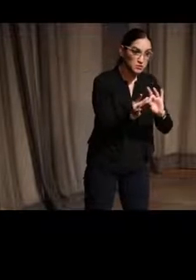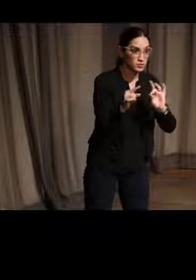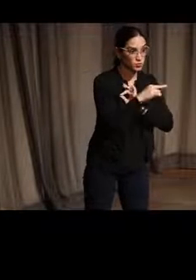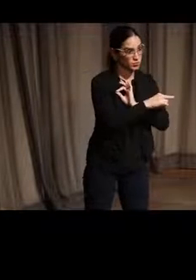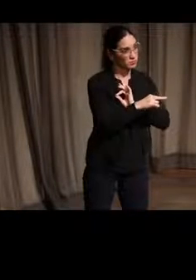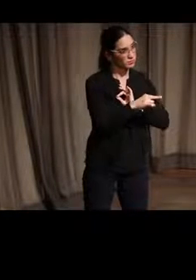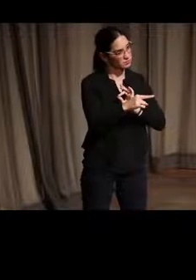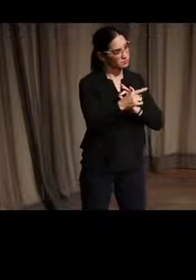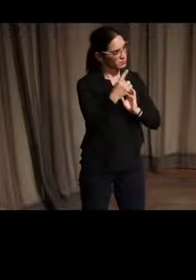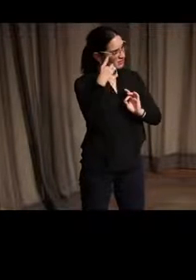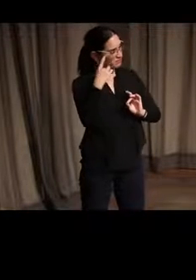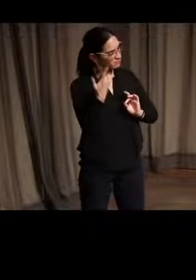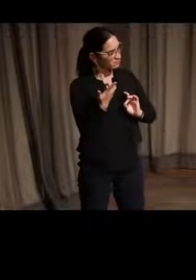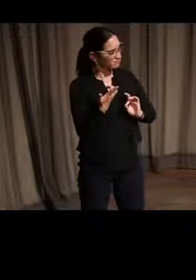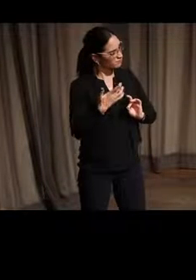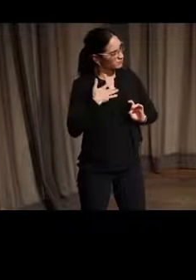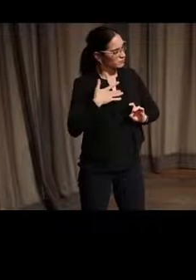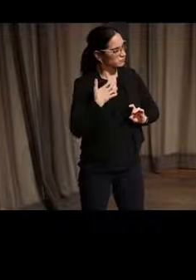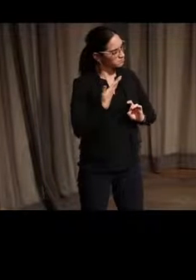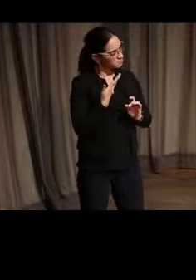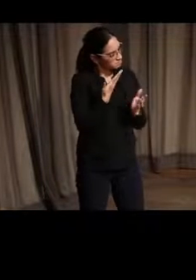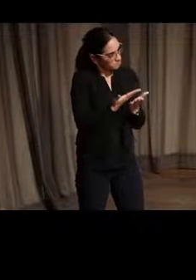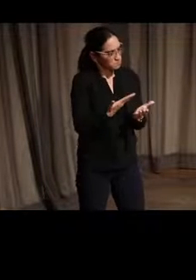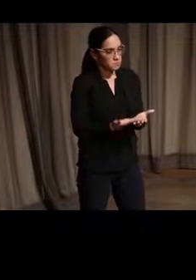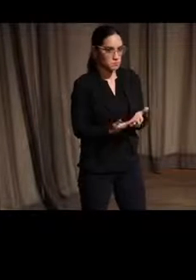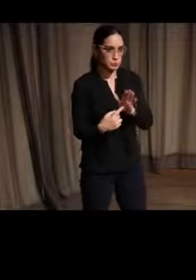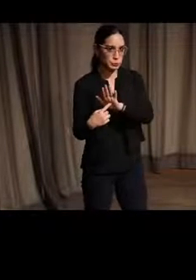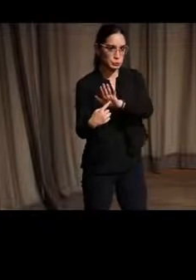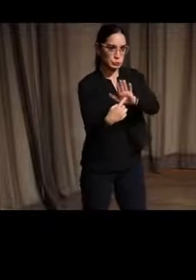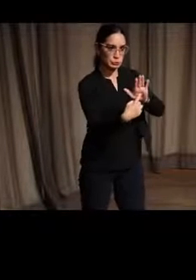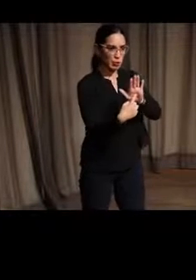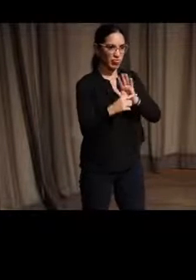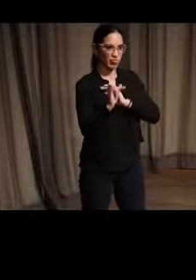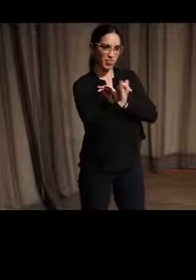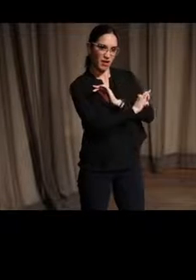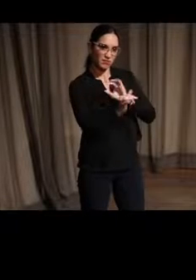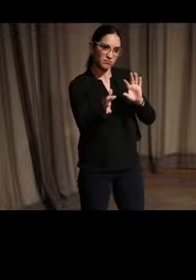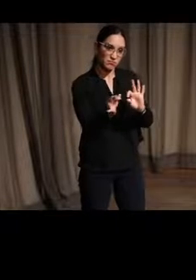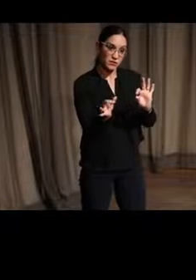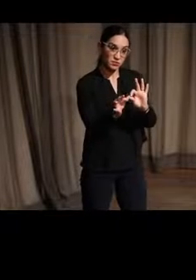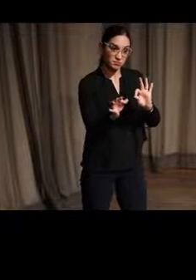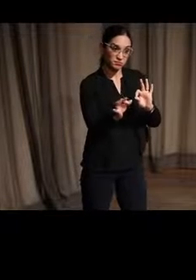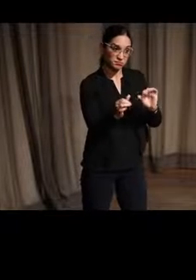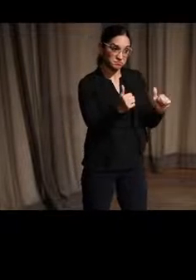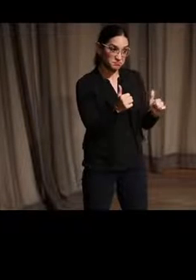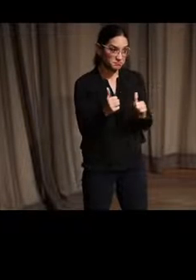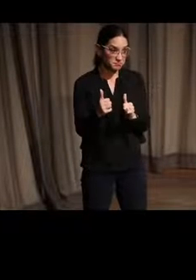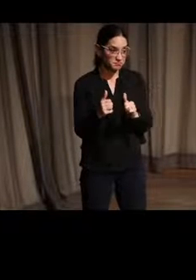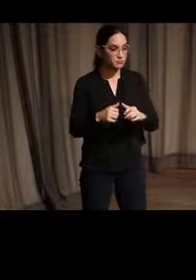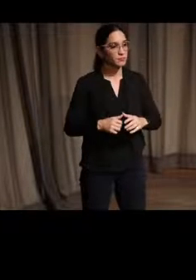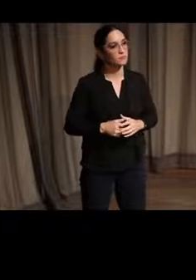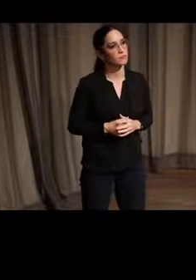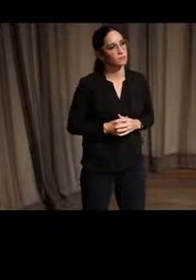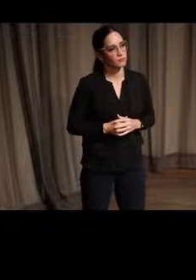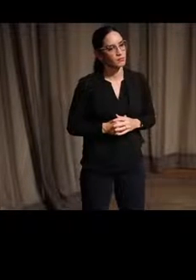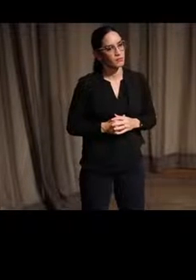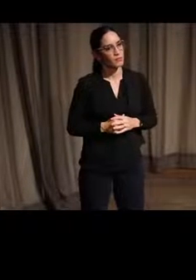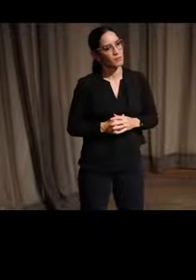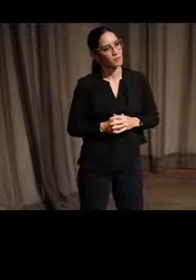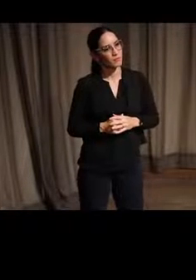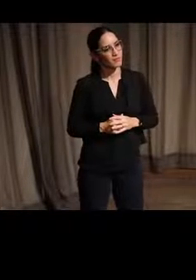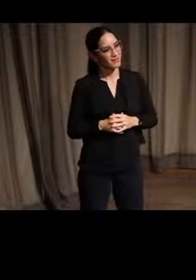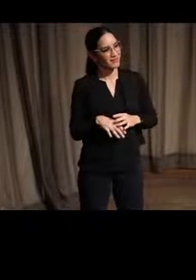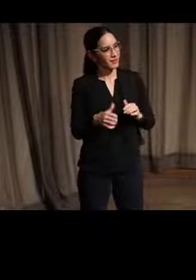for, you know, for different people who are going to experience this work. Yeah, absolutely. We tend not to talk about birth or